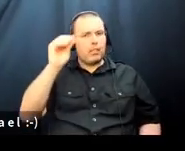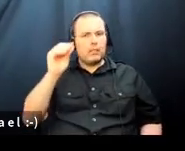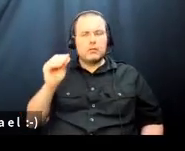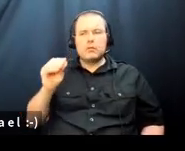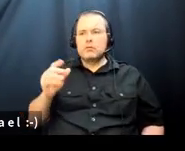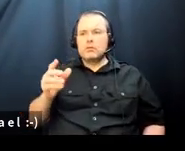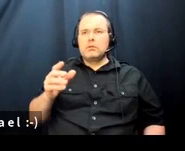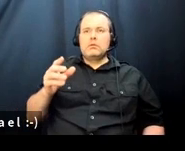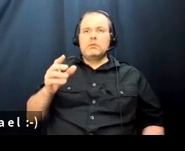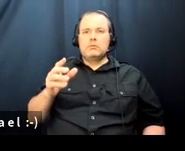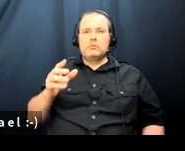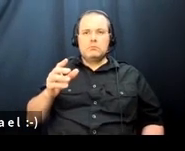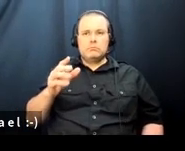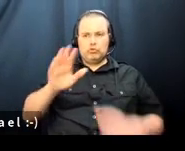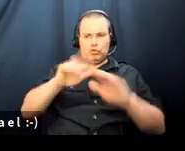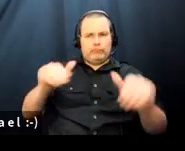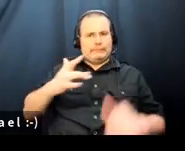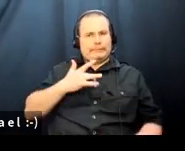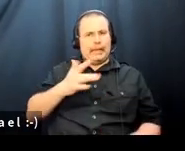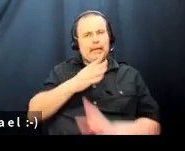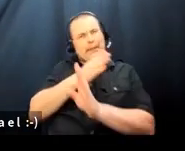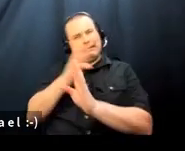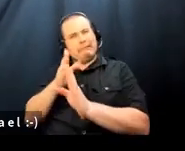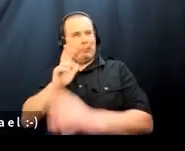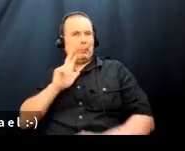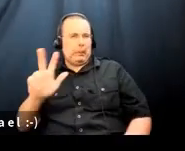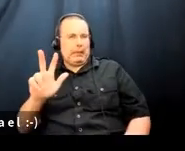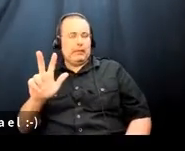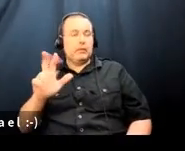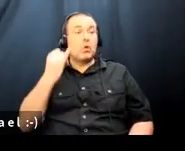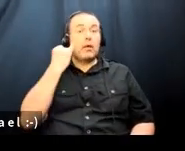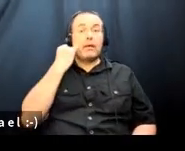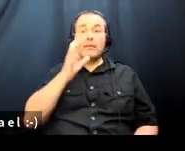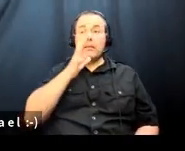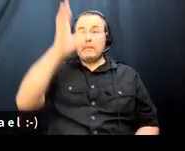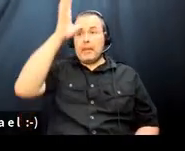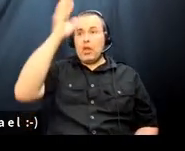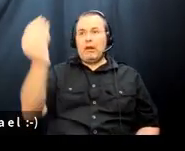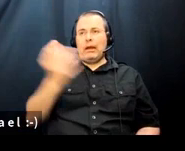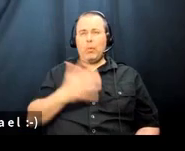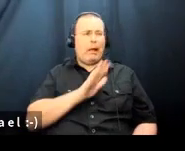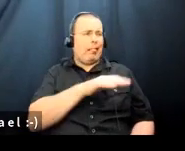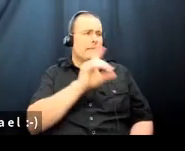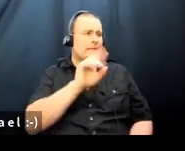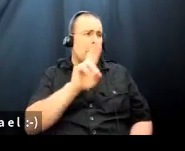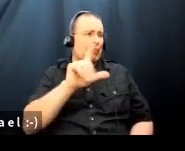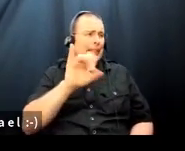to the age of 3. So when I have a parent who says to me, well, Dr. Lisa, I've